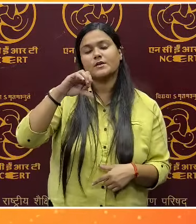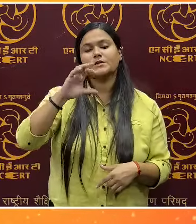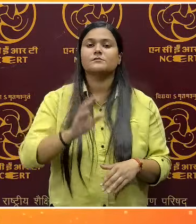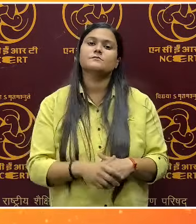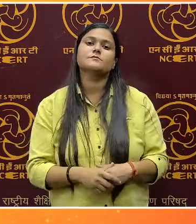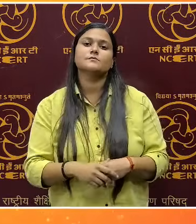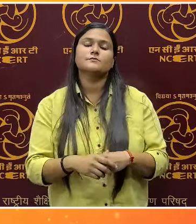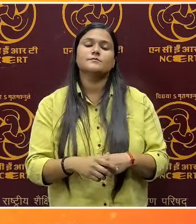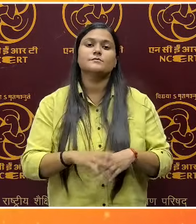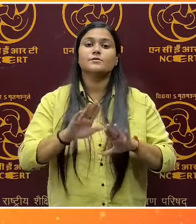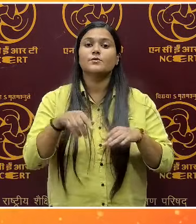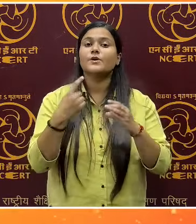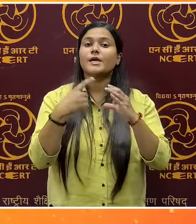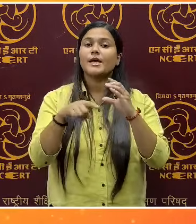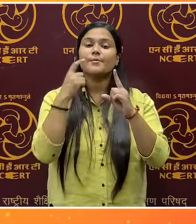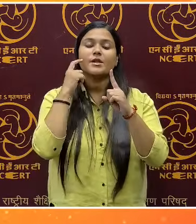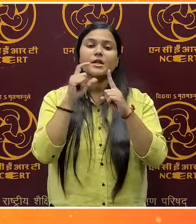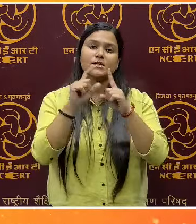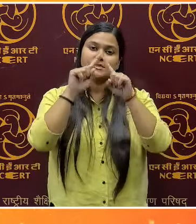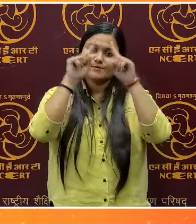8800440559, and our email ID is